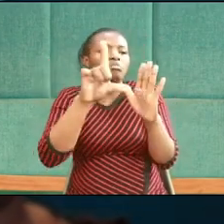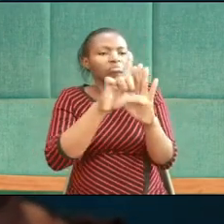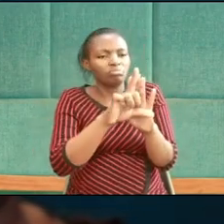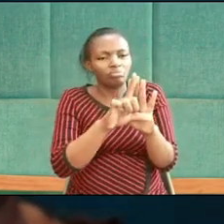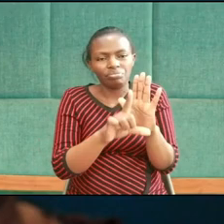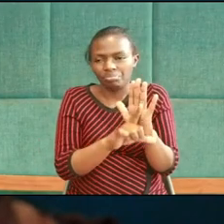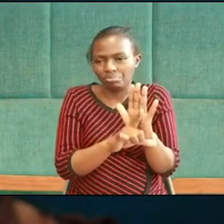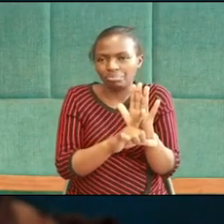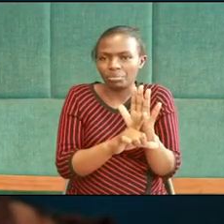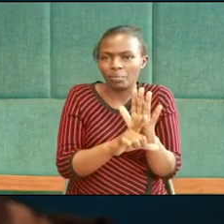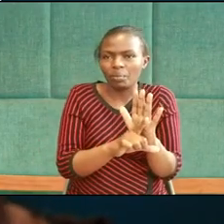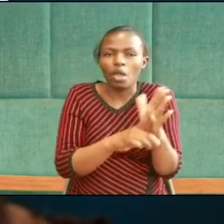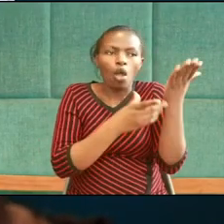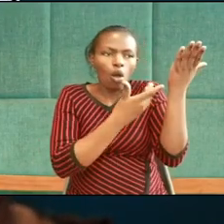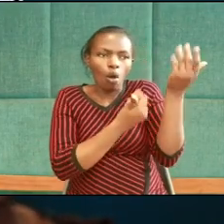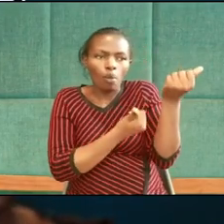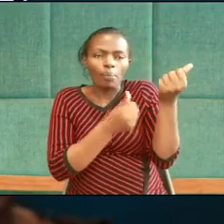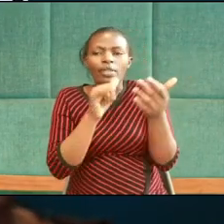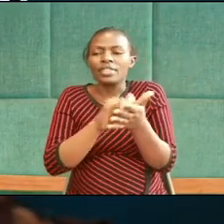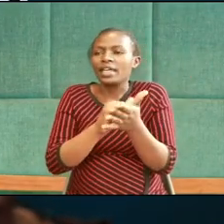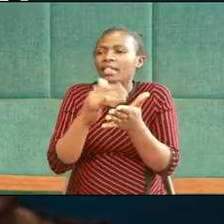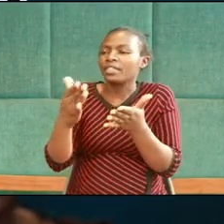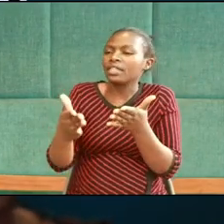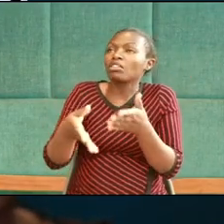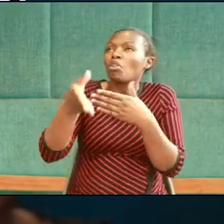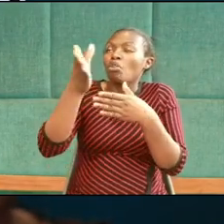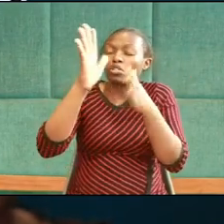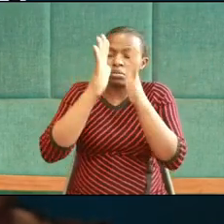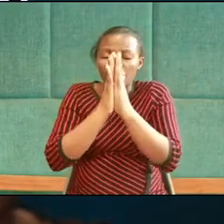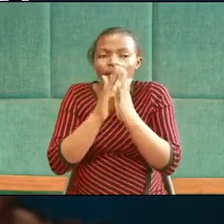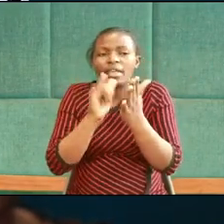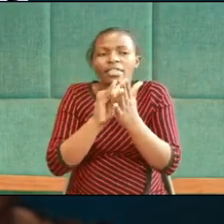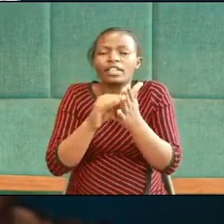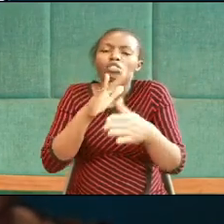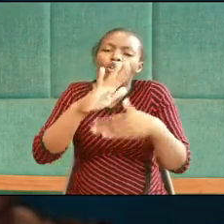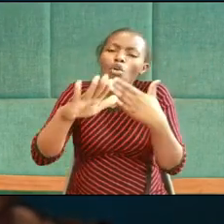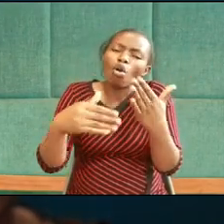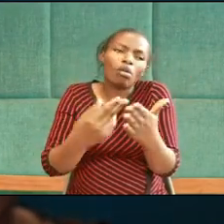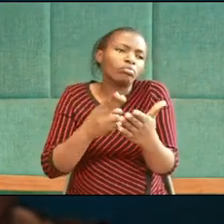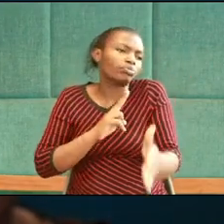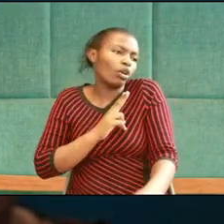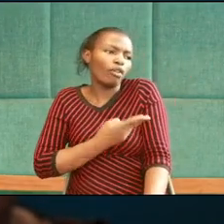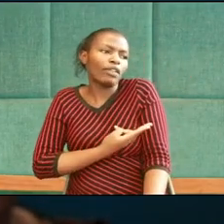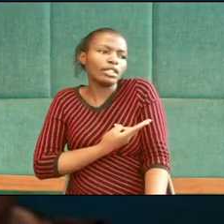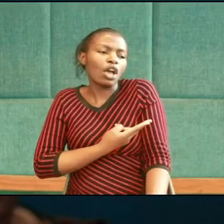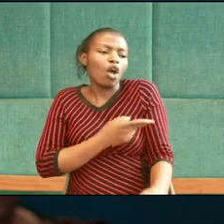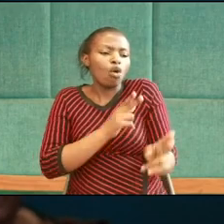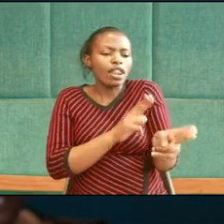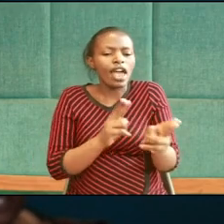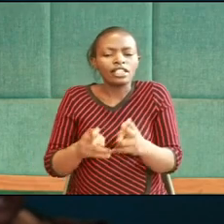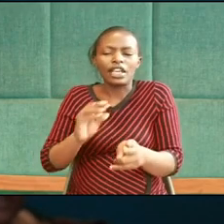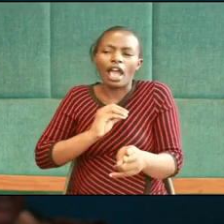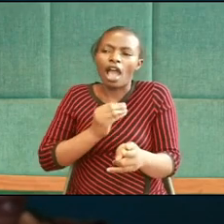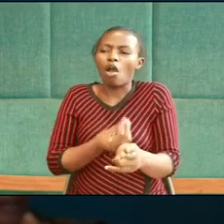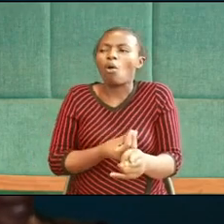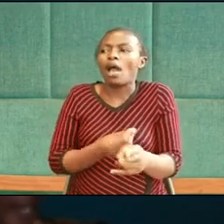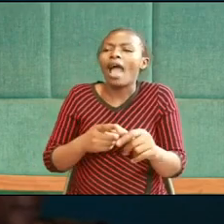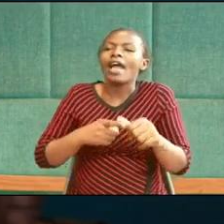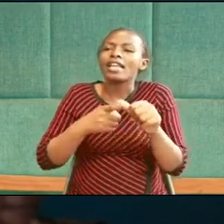hope that it's God's prayer that all of us will be able to nurture our gifts. Thank